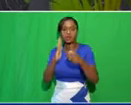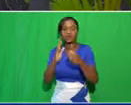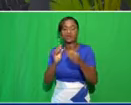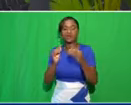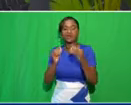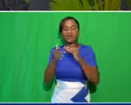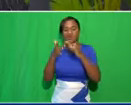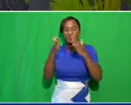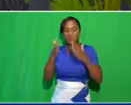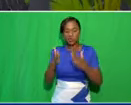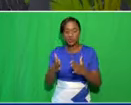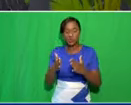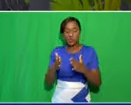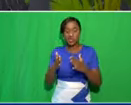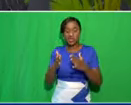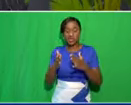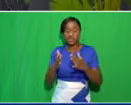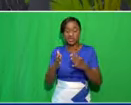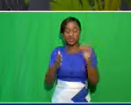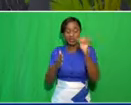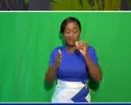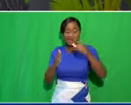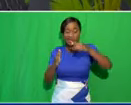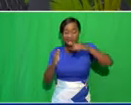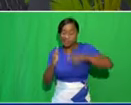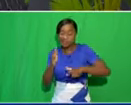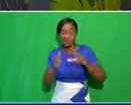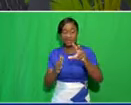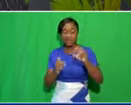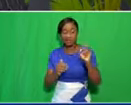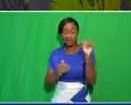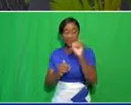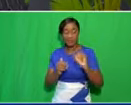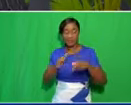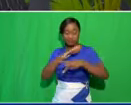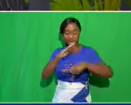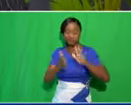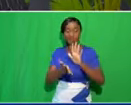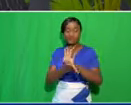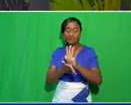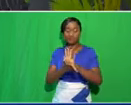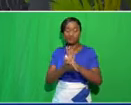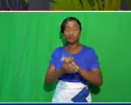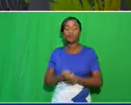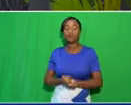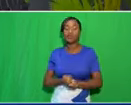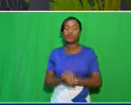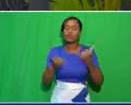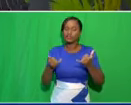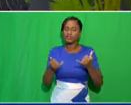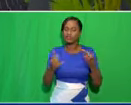students performing below 50% and 30% at primary school. So the goal,